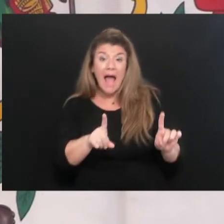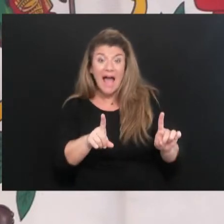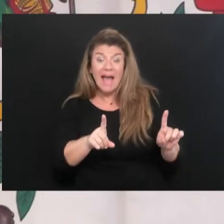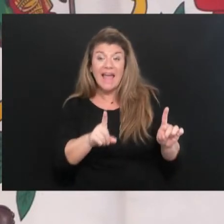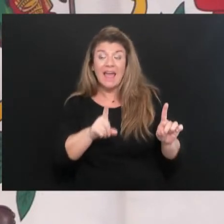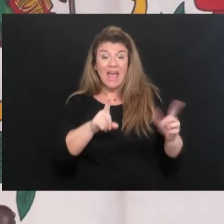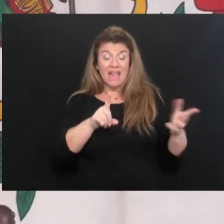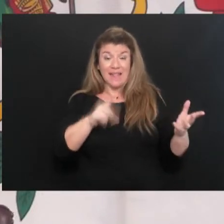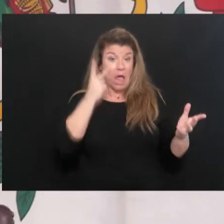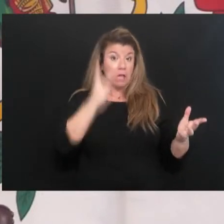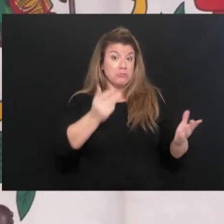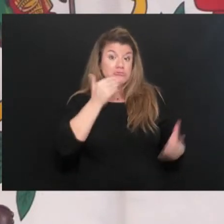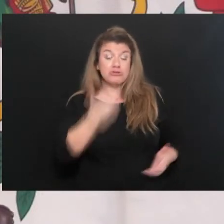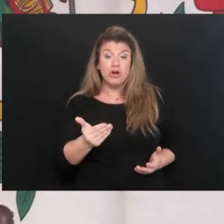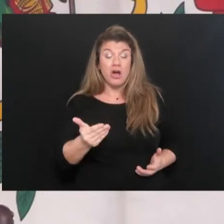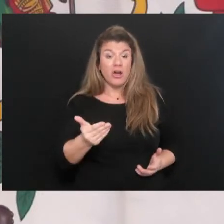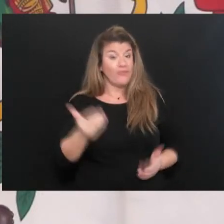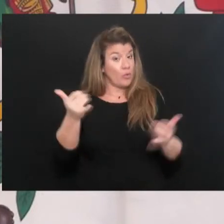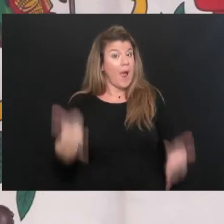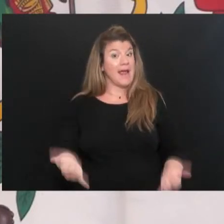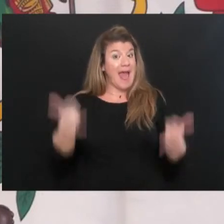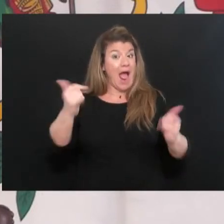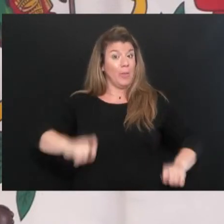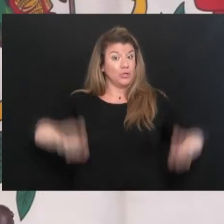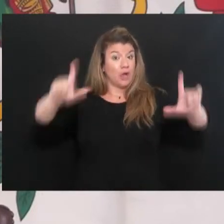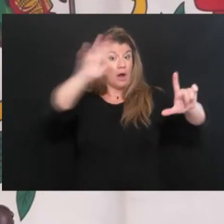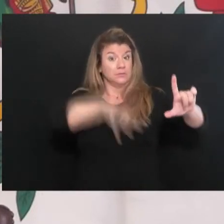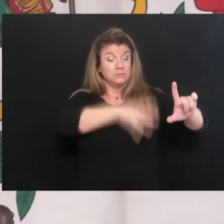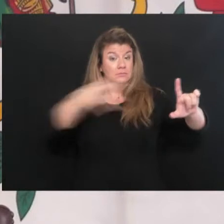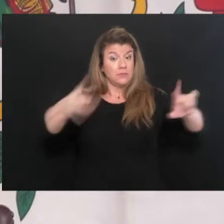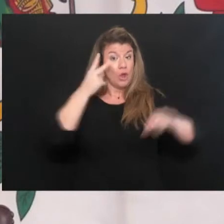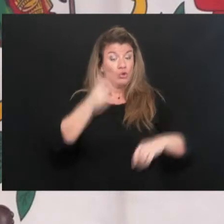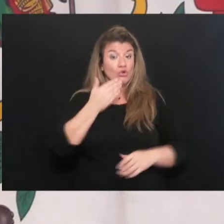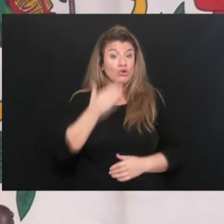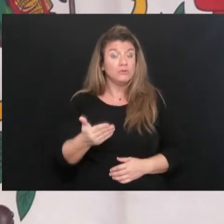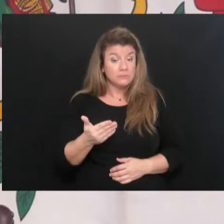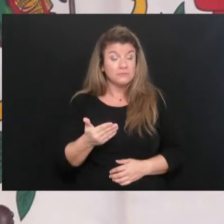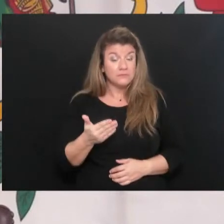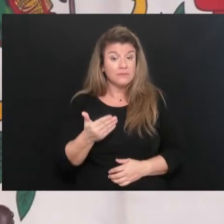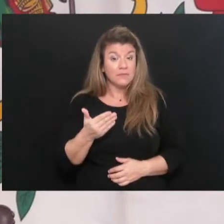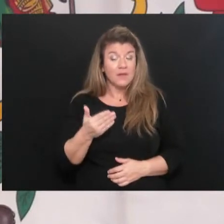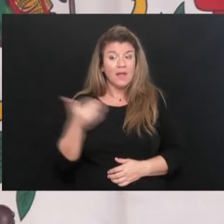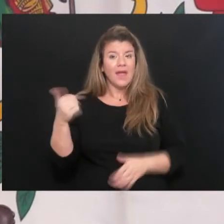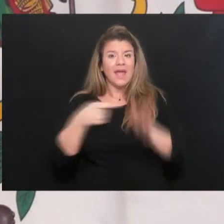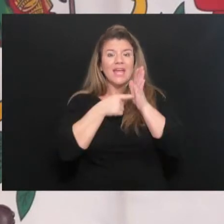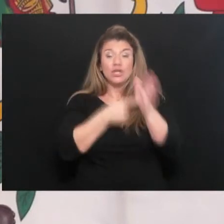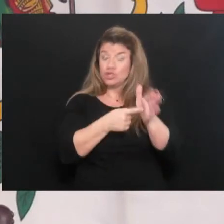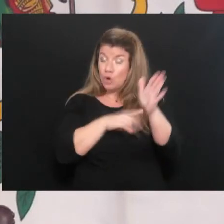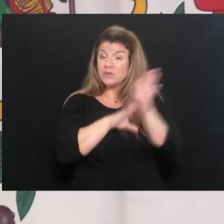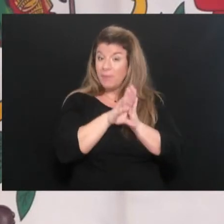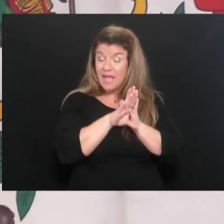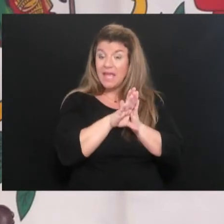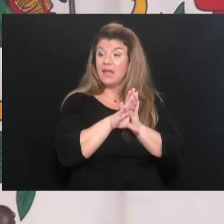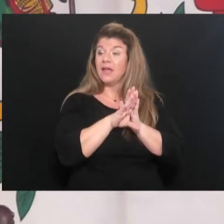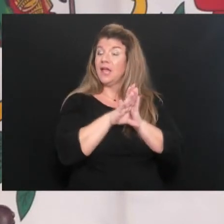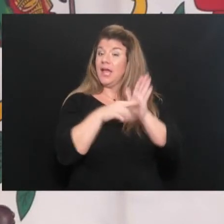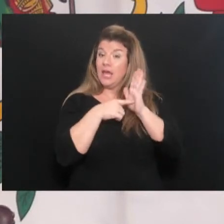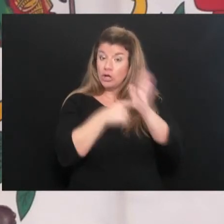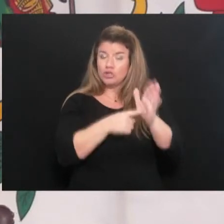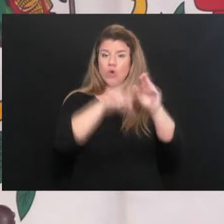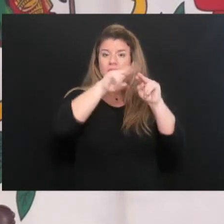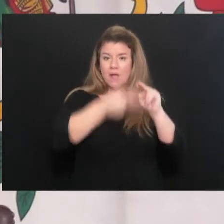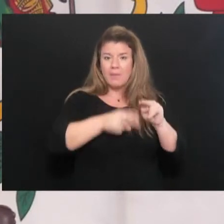good looking charts from the standpoint of it does show a peak, and it does show us coming down,